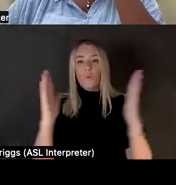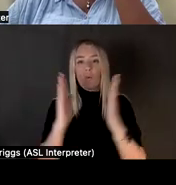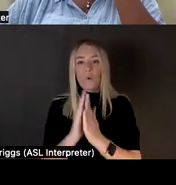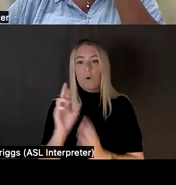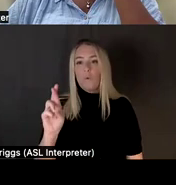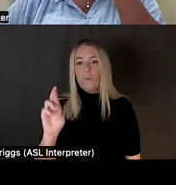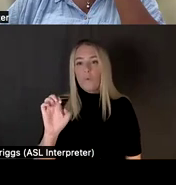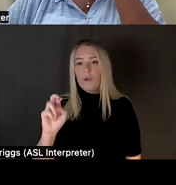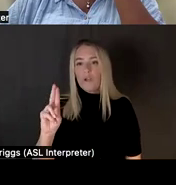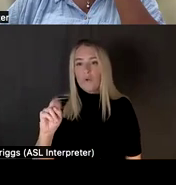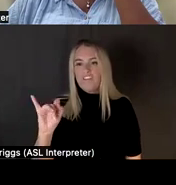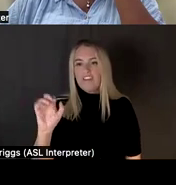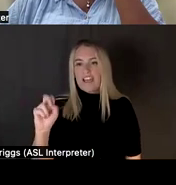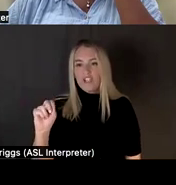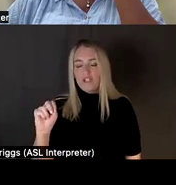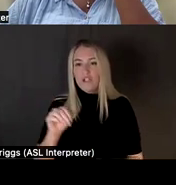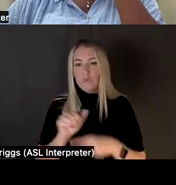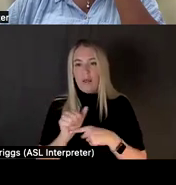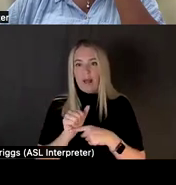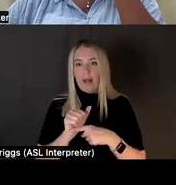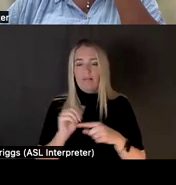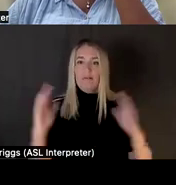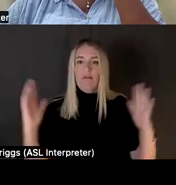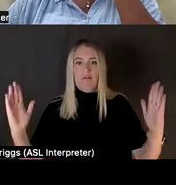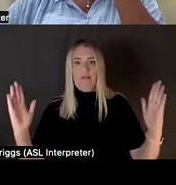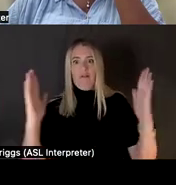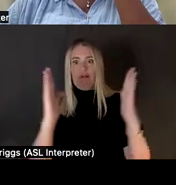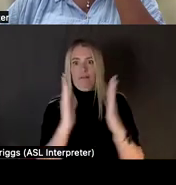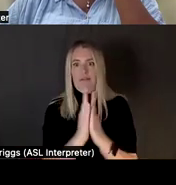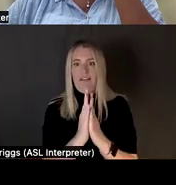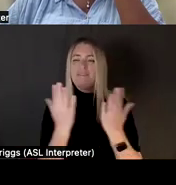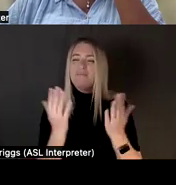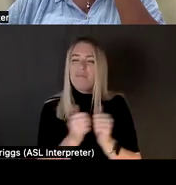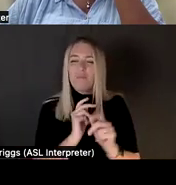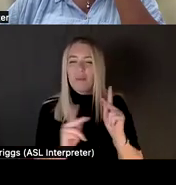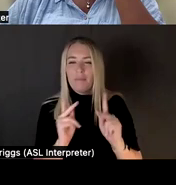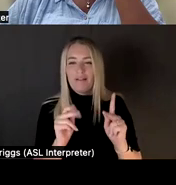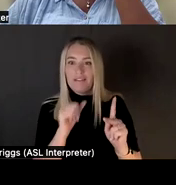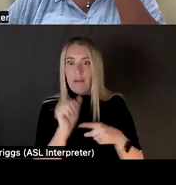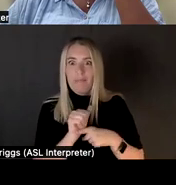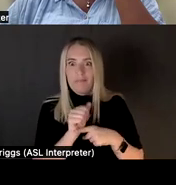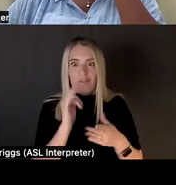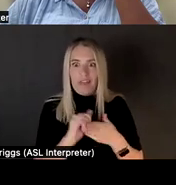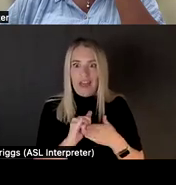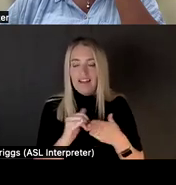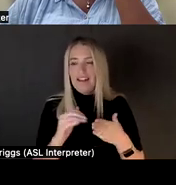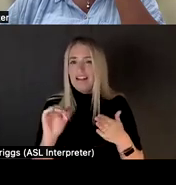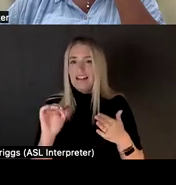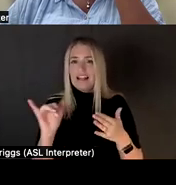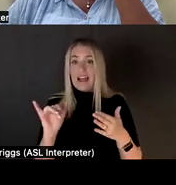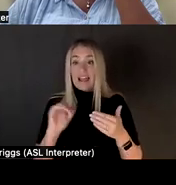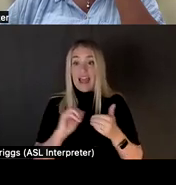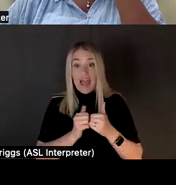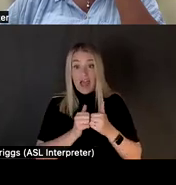school districts don't plan for reunification drills because it's so messy. Basically, what that is how we can return students to